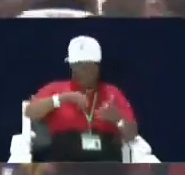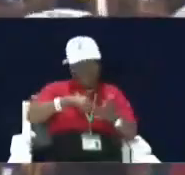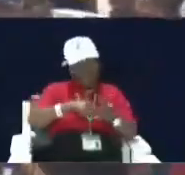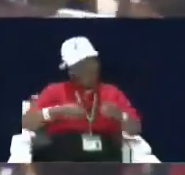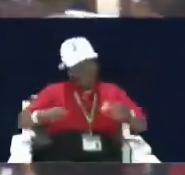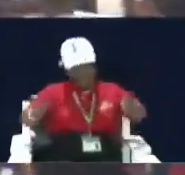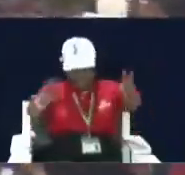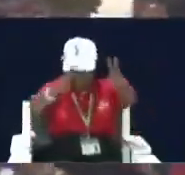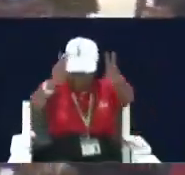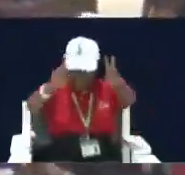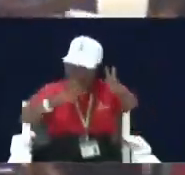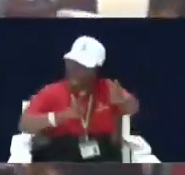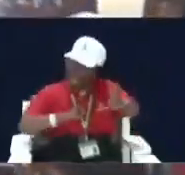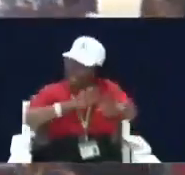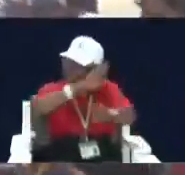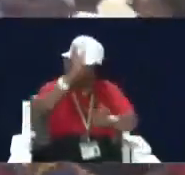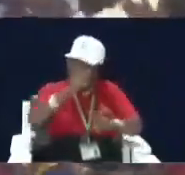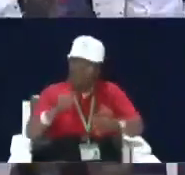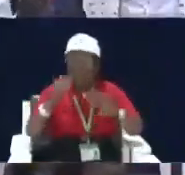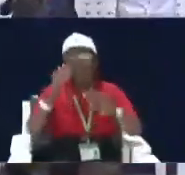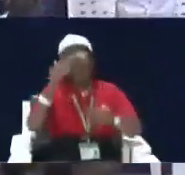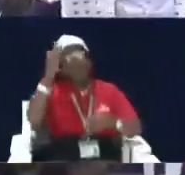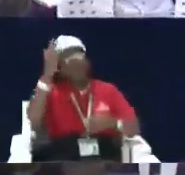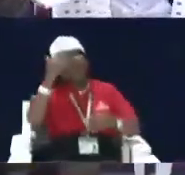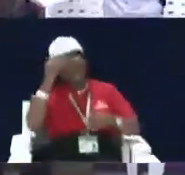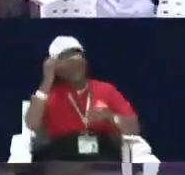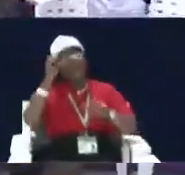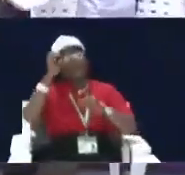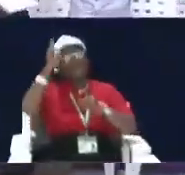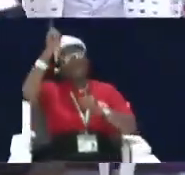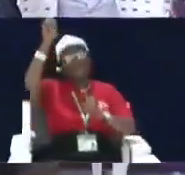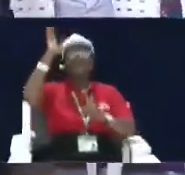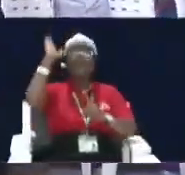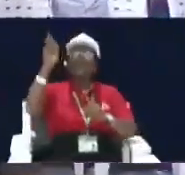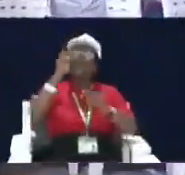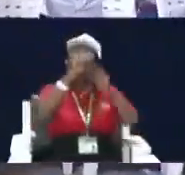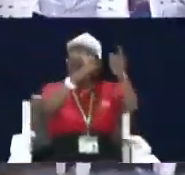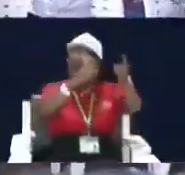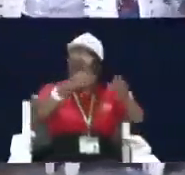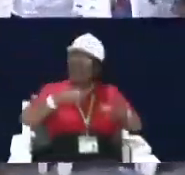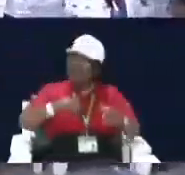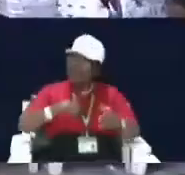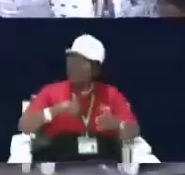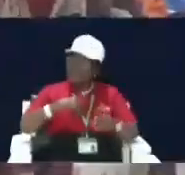I never knew he will honor me this